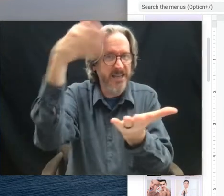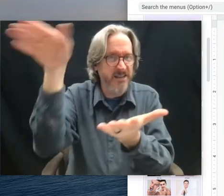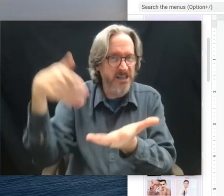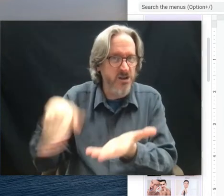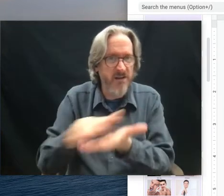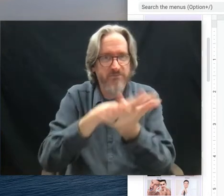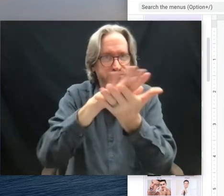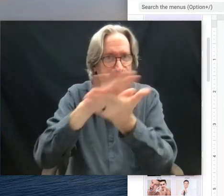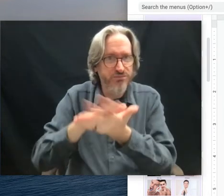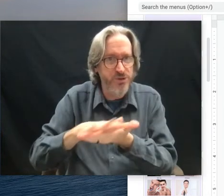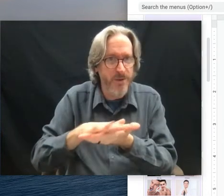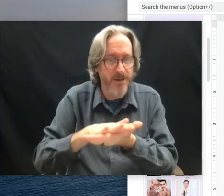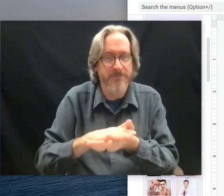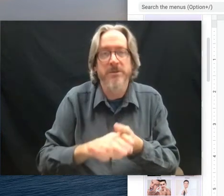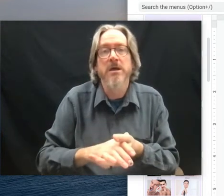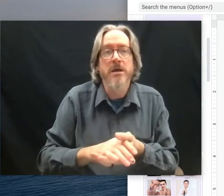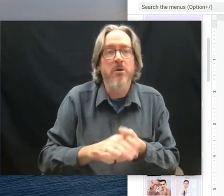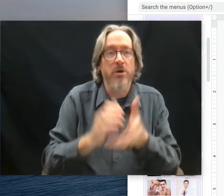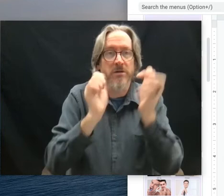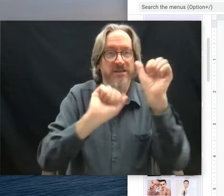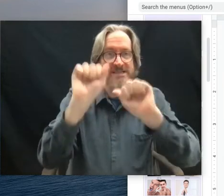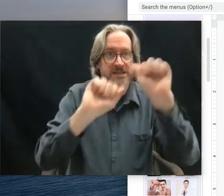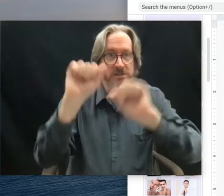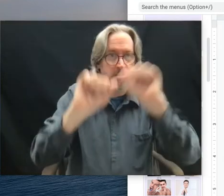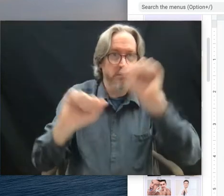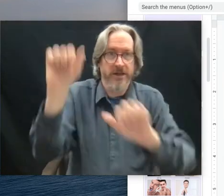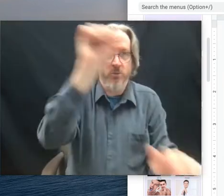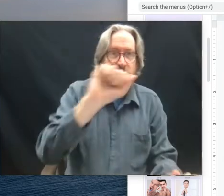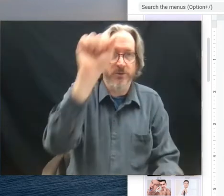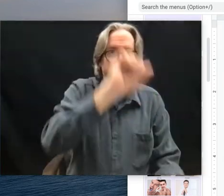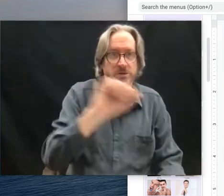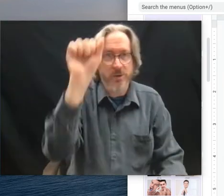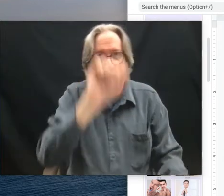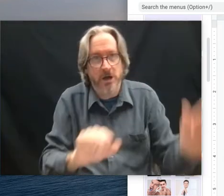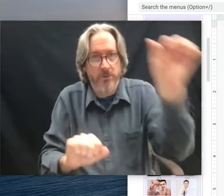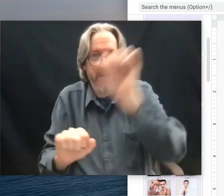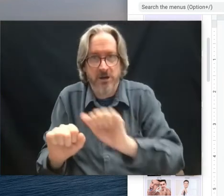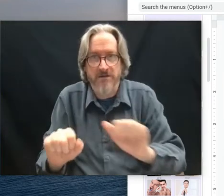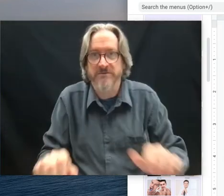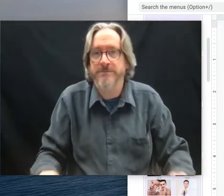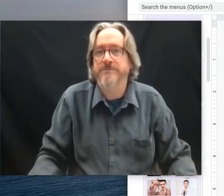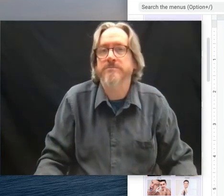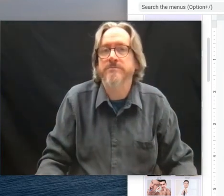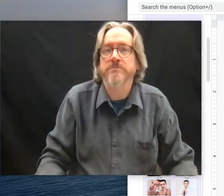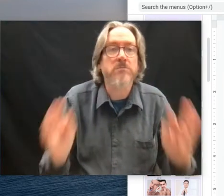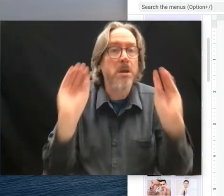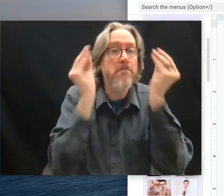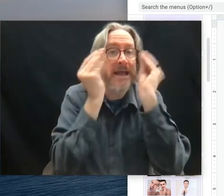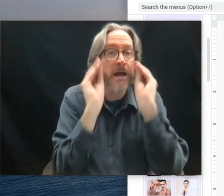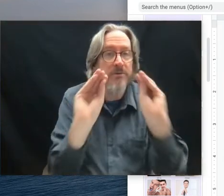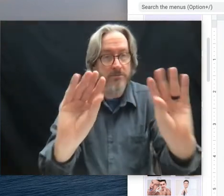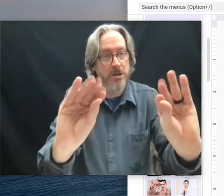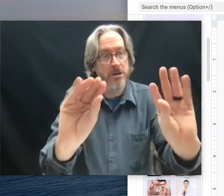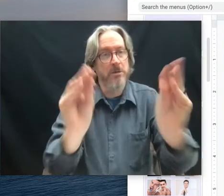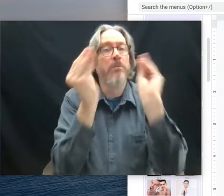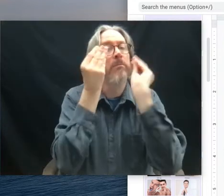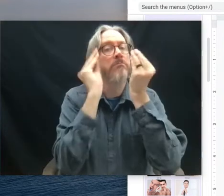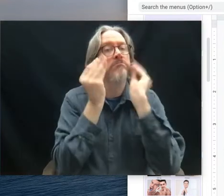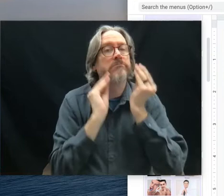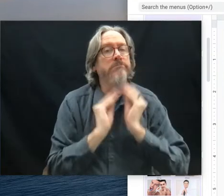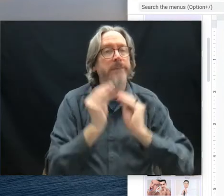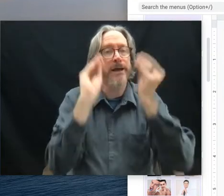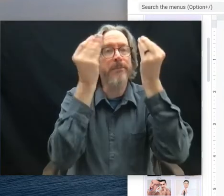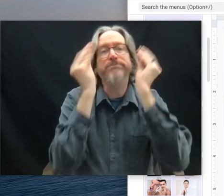like dusting things off, sweeping, where this is like washing windows, wax on, wax off. Makeup,